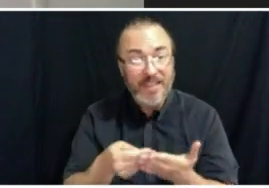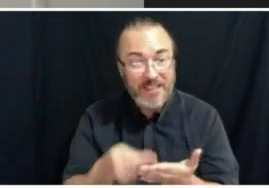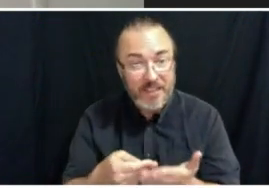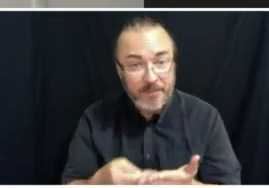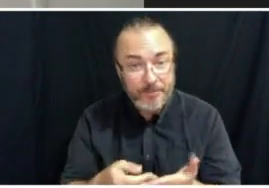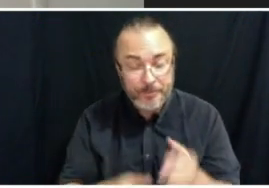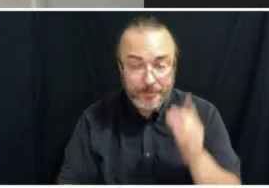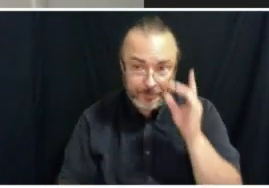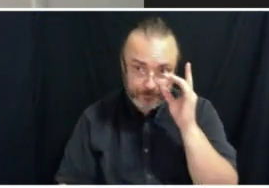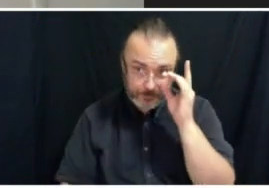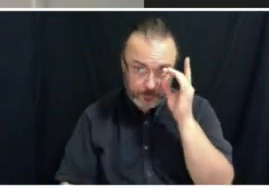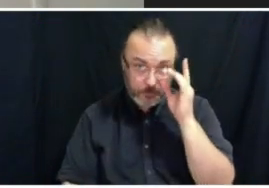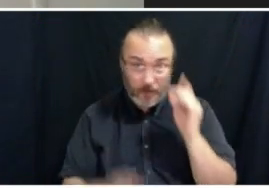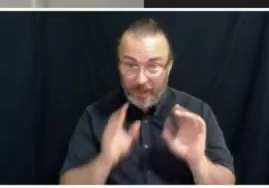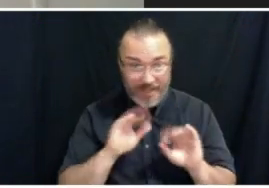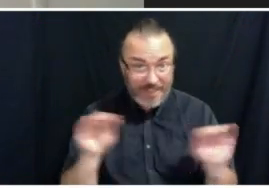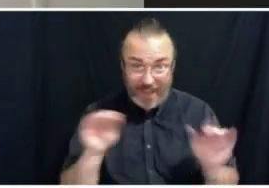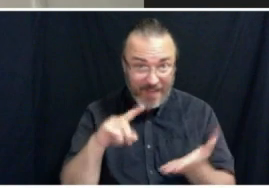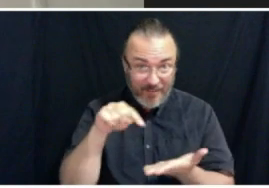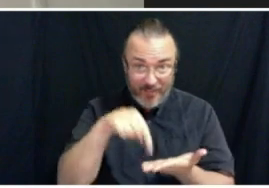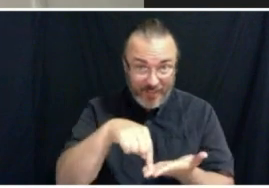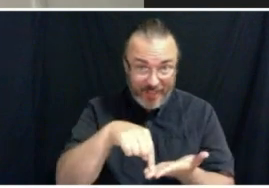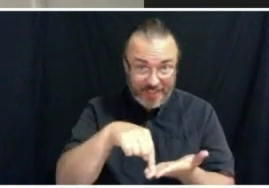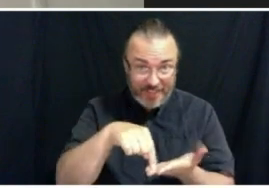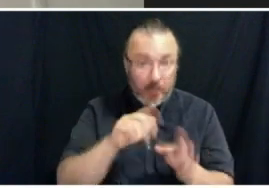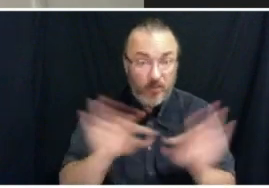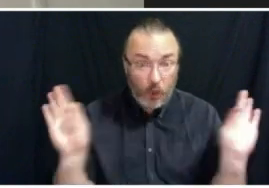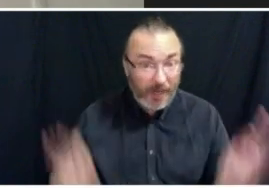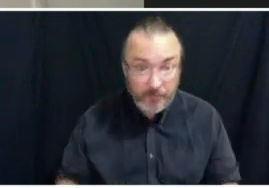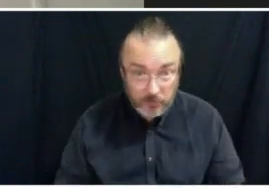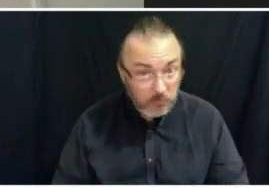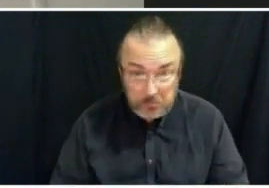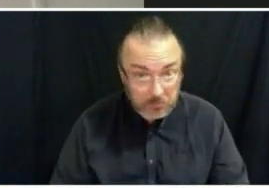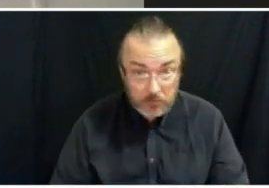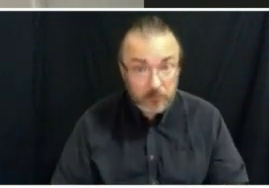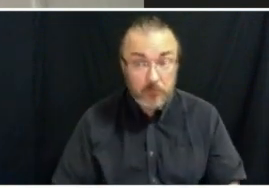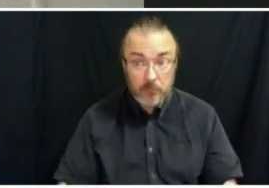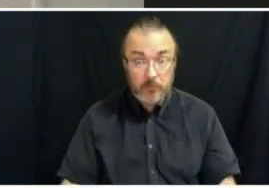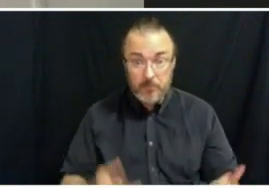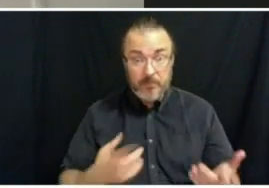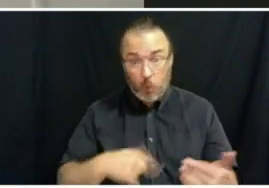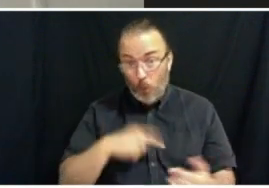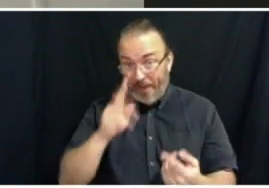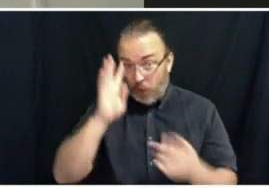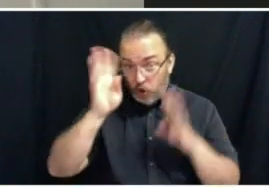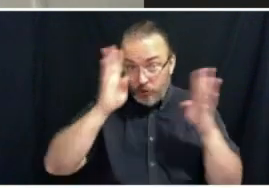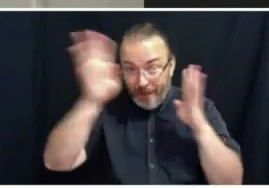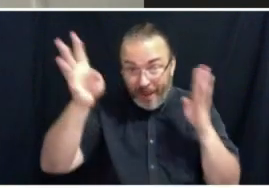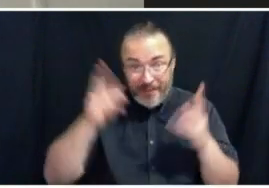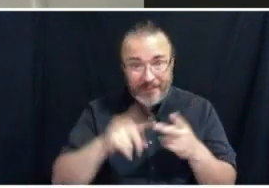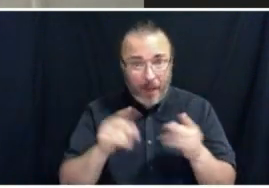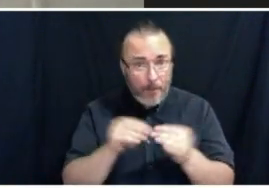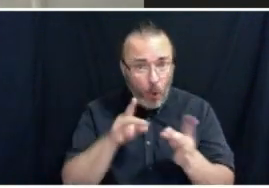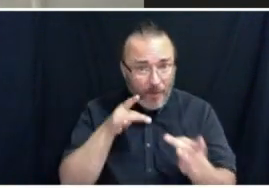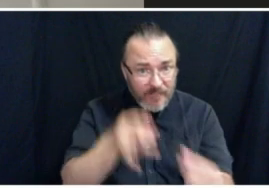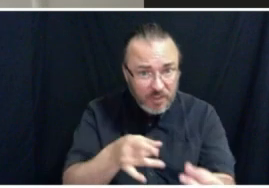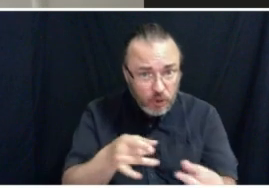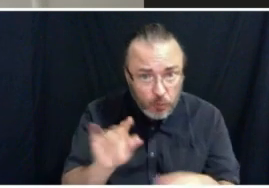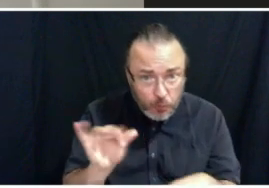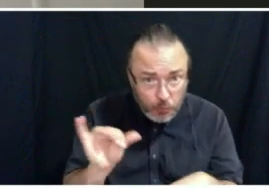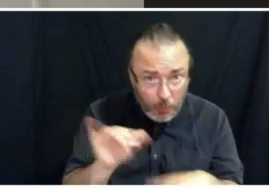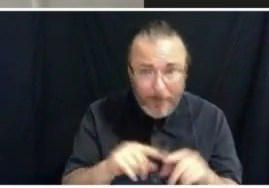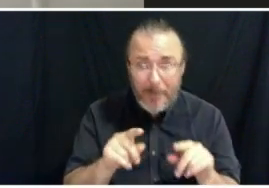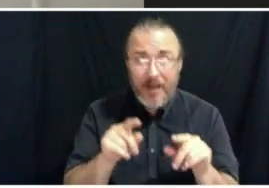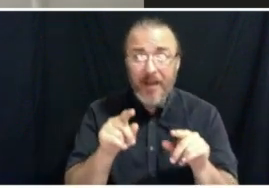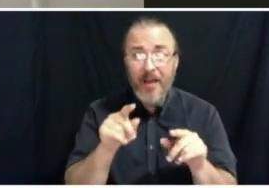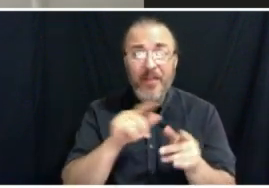None of this is for free. And true, some things, I mean, we need to be creative, we need to be more efficient, right? But the levels of expenditures